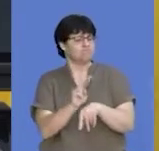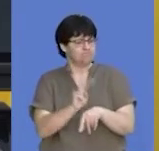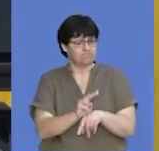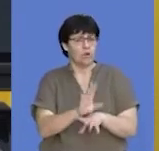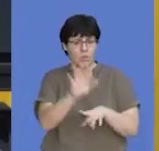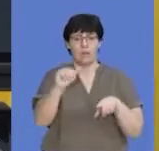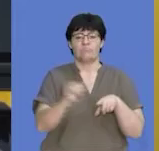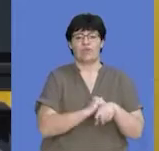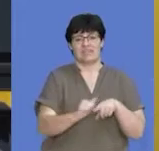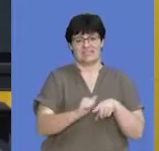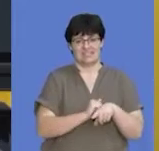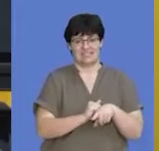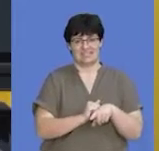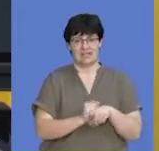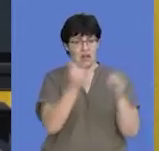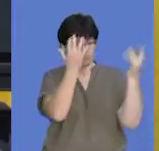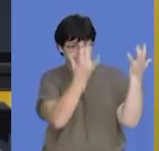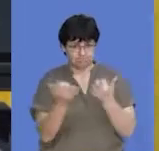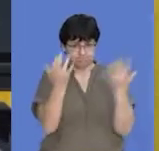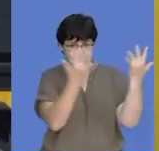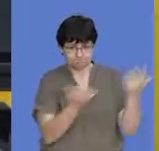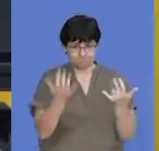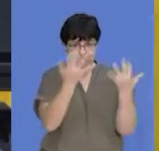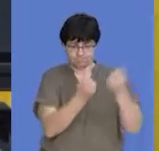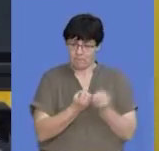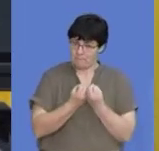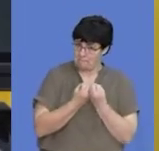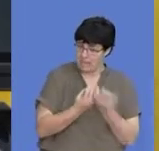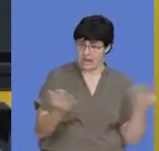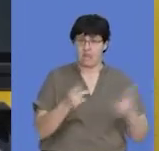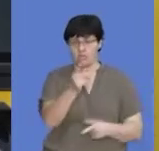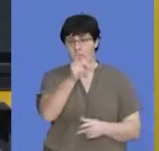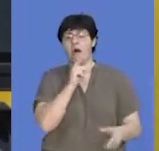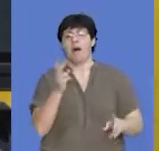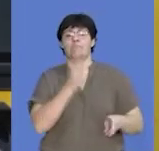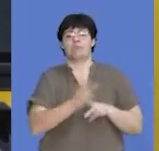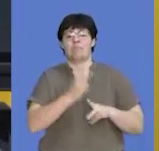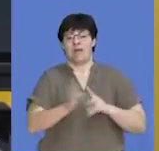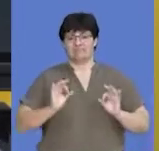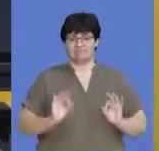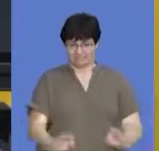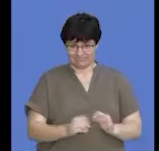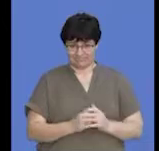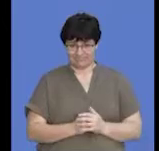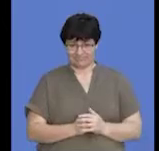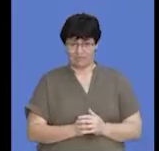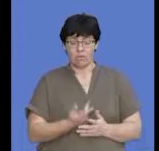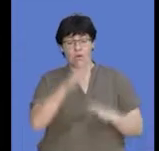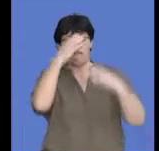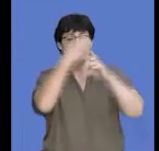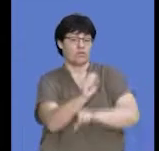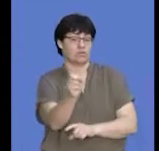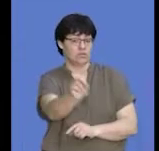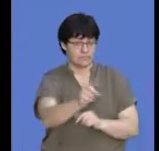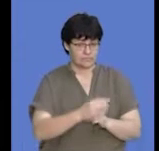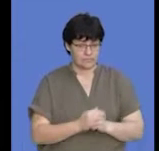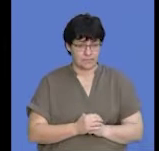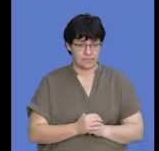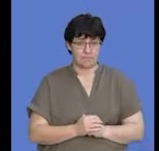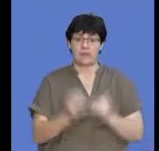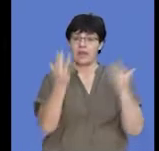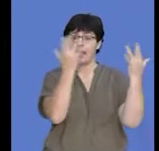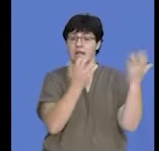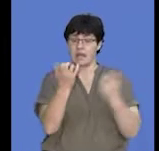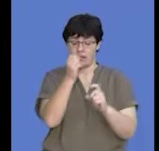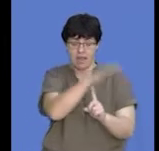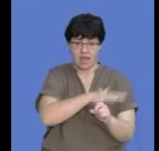to practice as many calculations as possible so you could be better prepared. We will focus on the following: